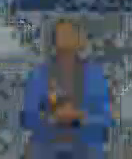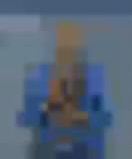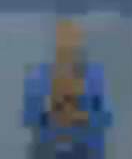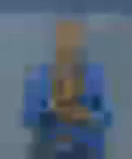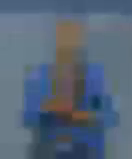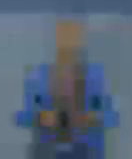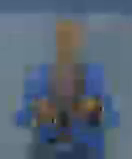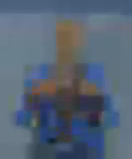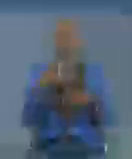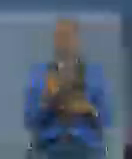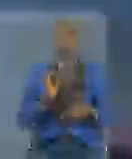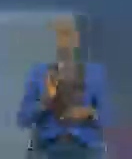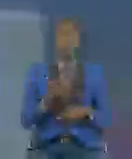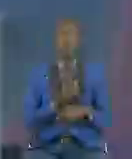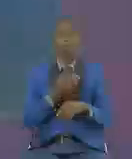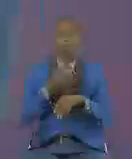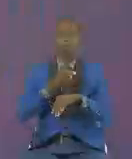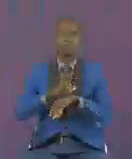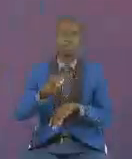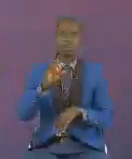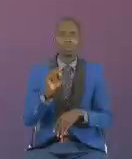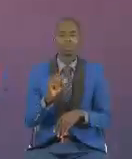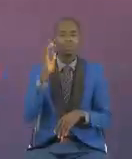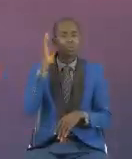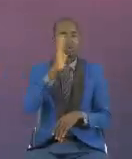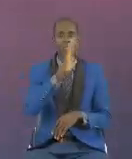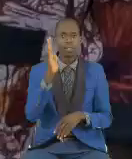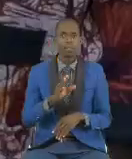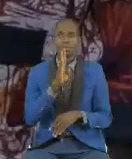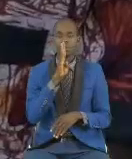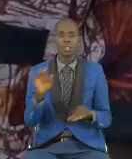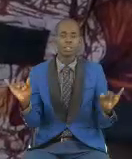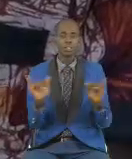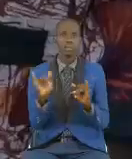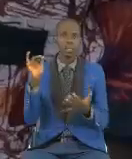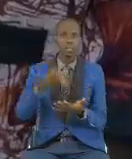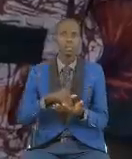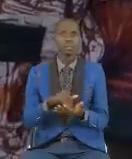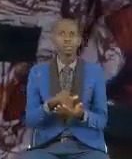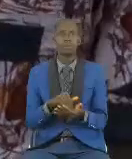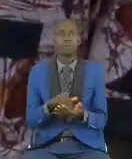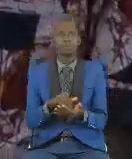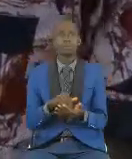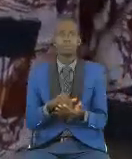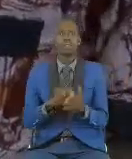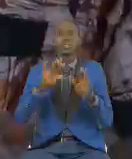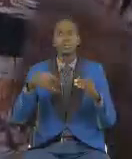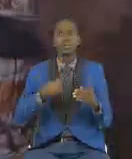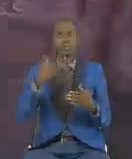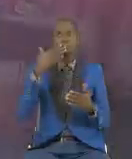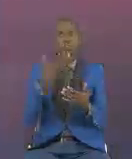our ministries will never be the same again. Give me a good